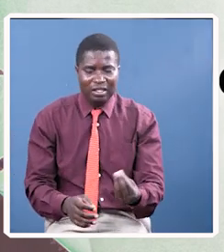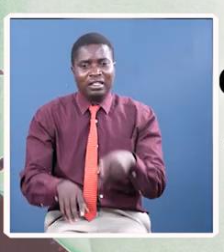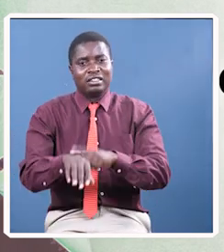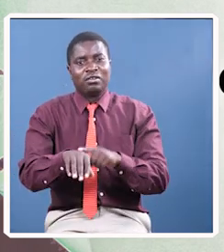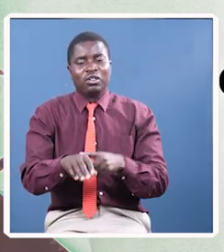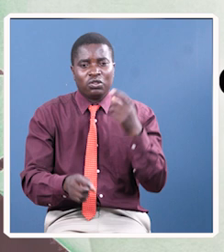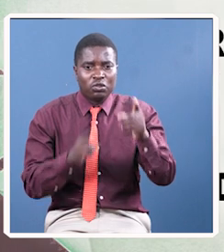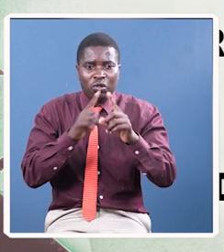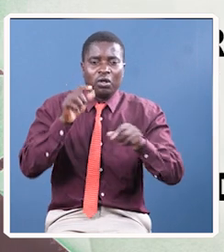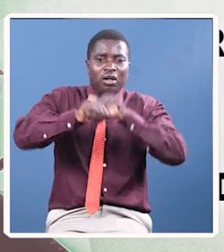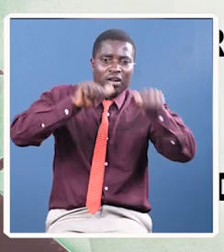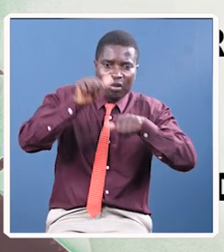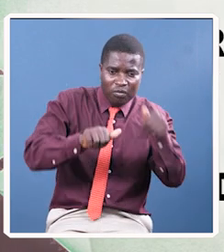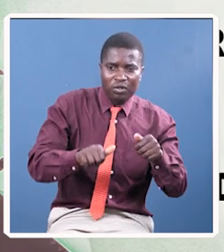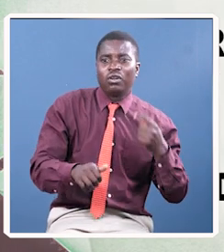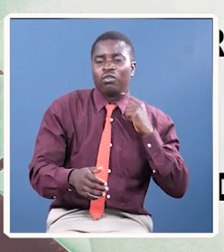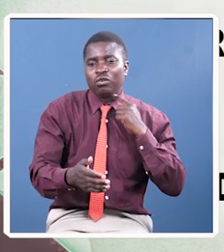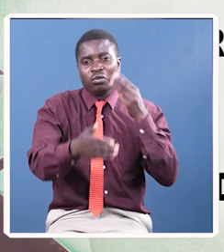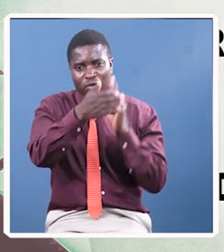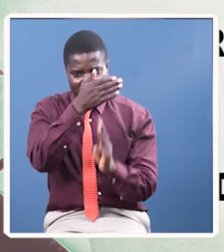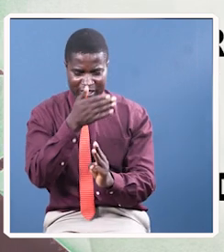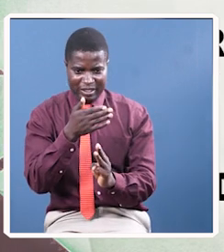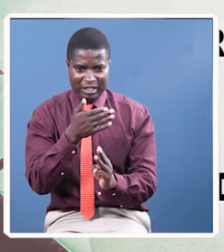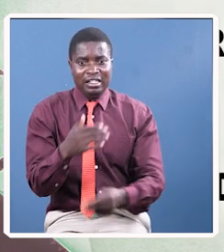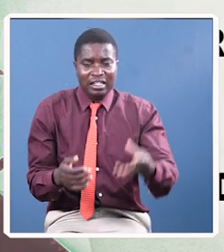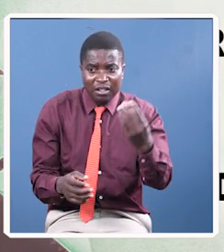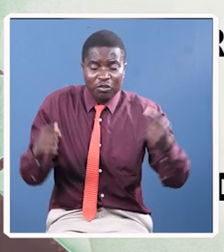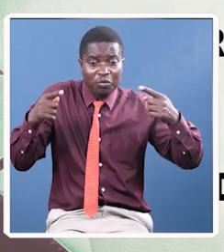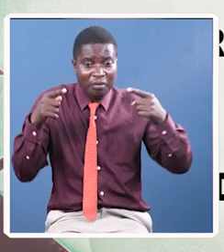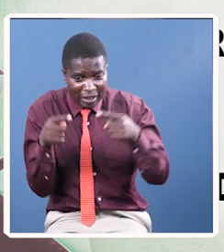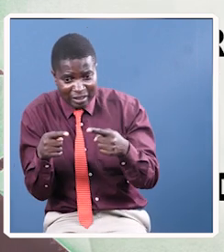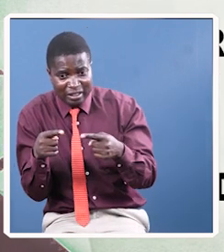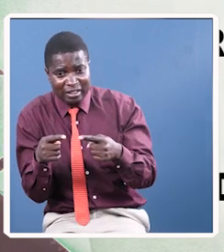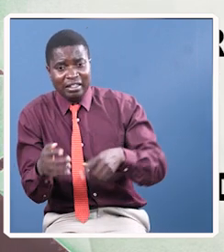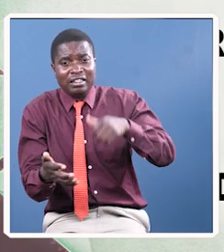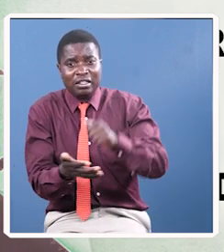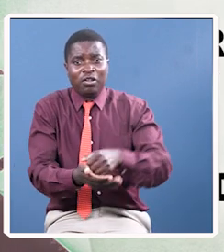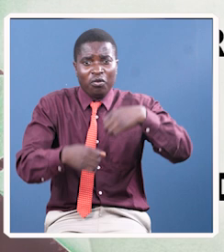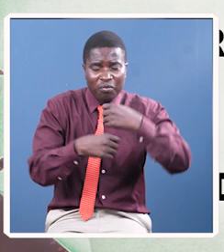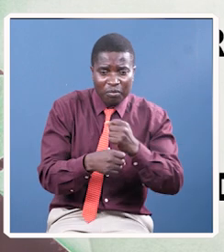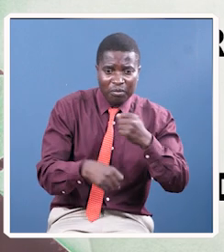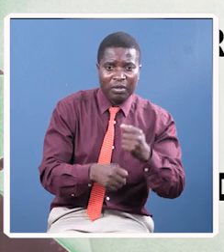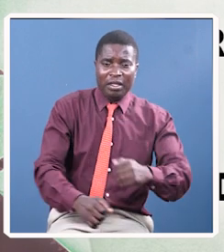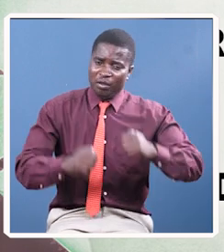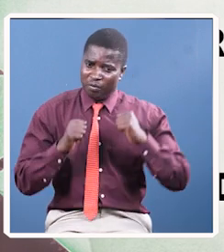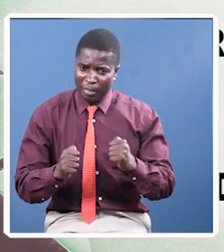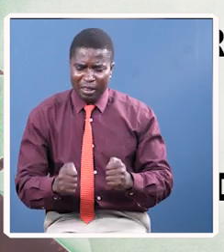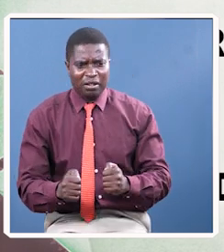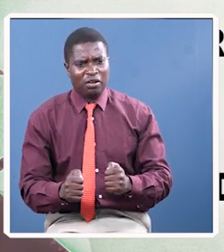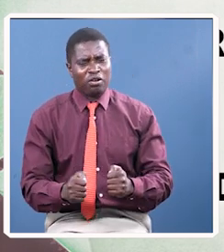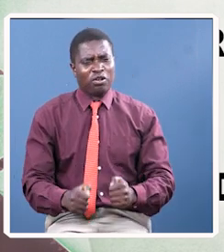fables. These false prophets will have to be met. They will make an effort to deceive